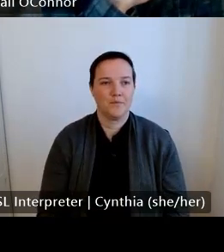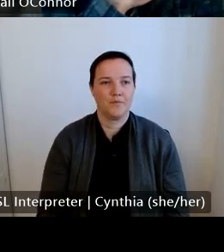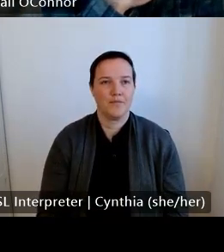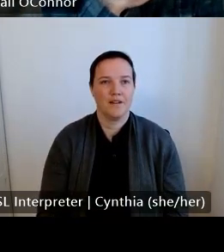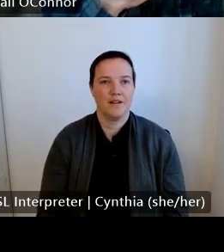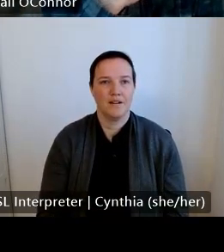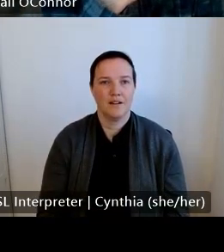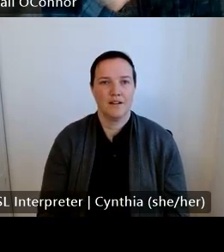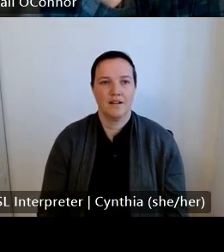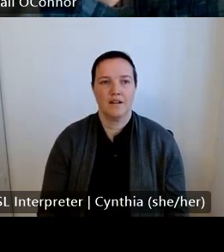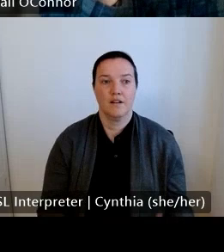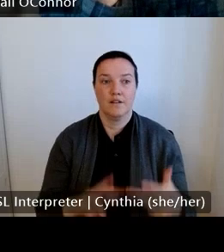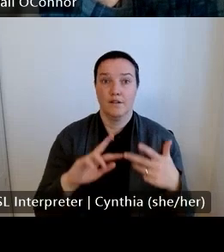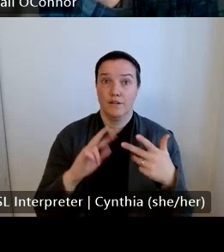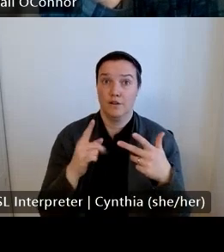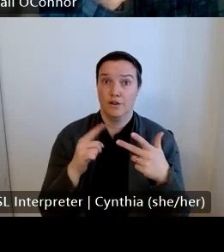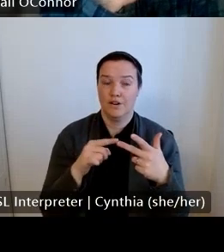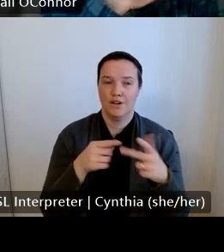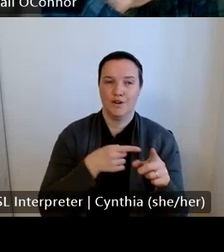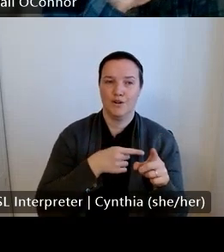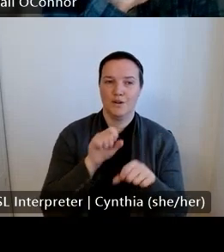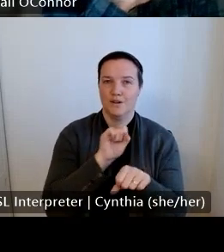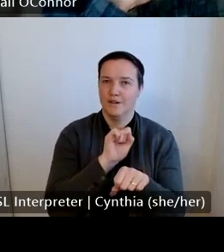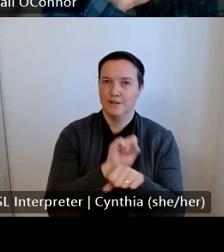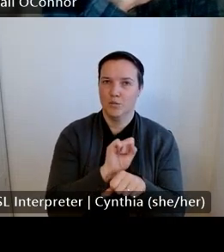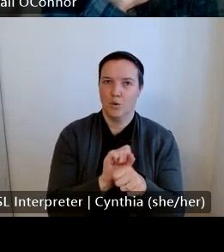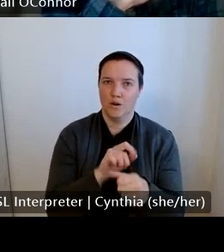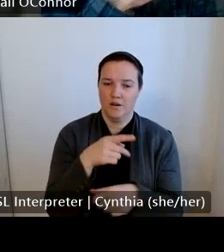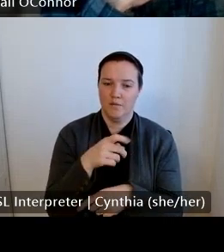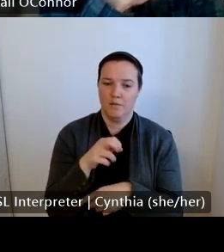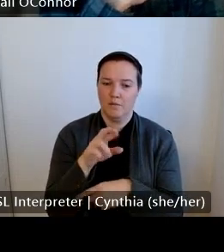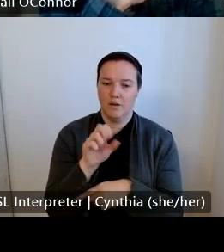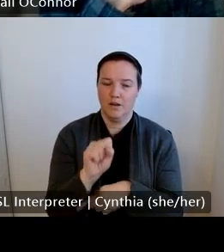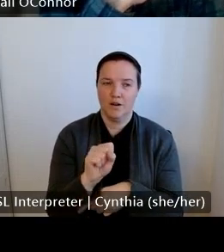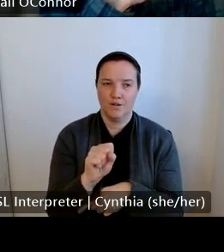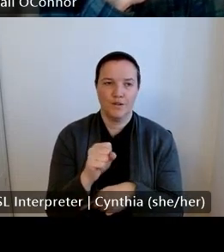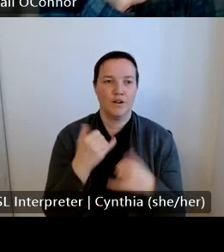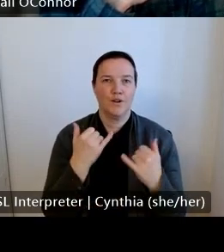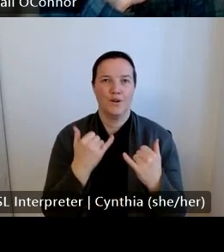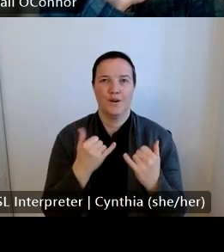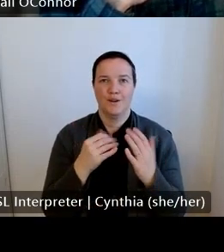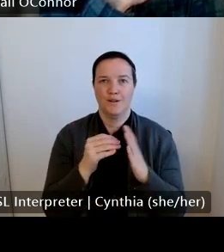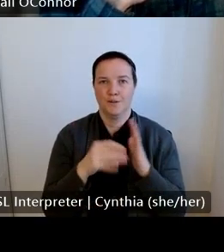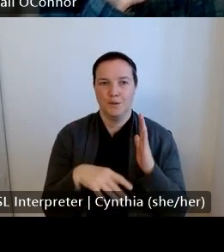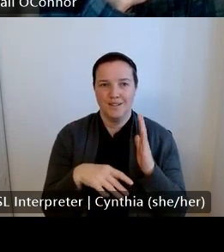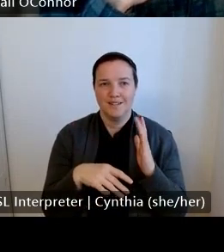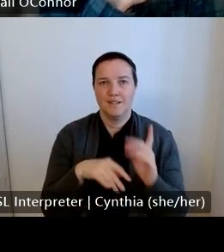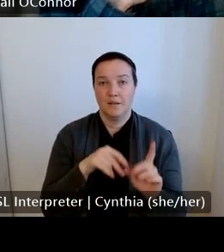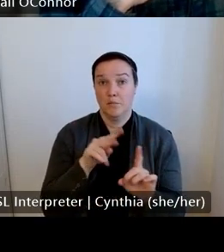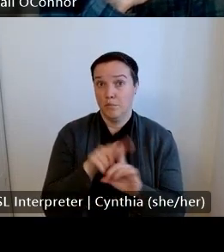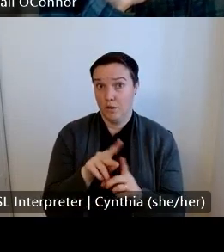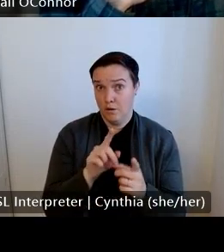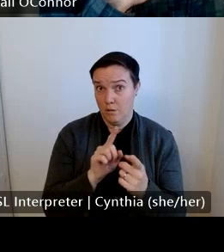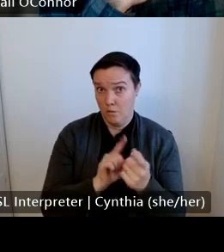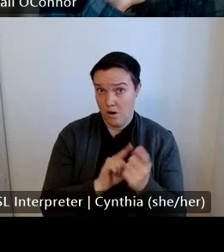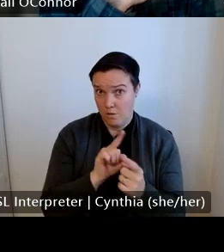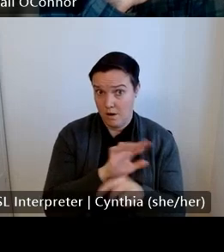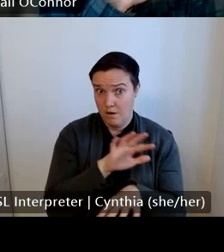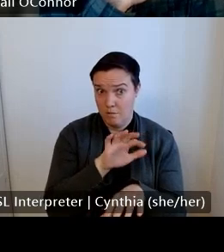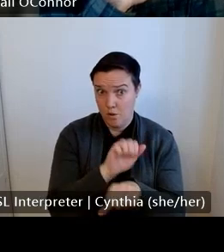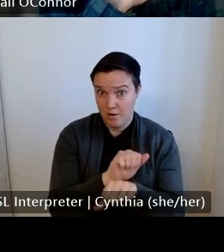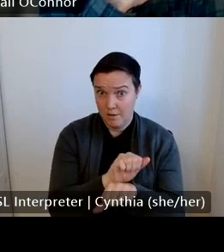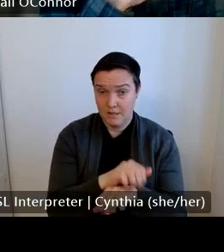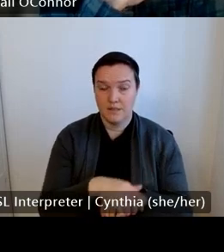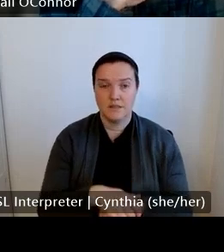The career support peers, current students can book one-on-one